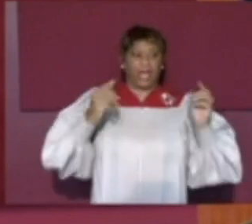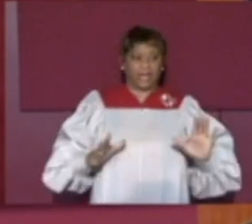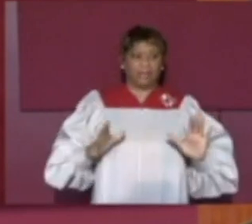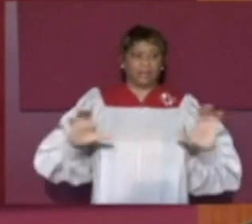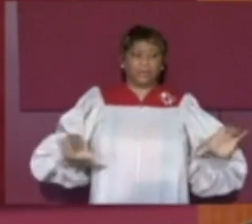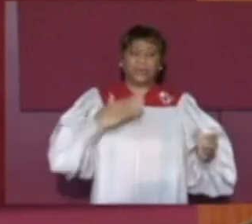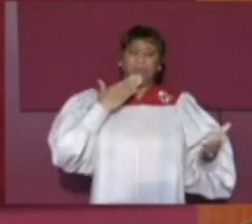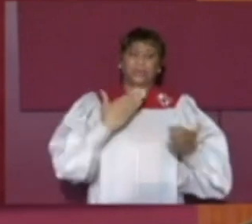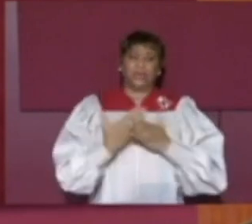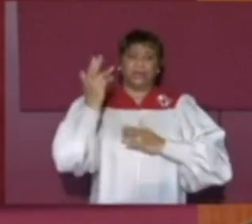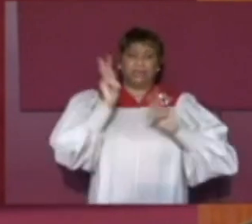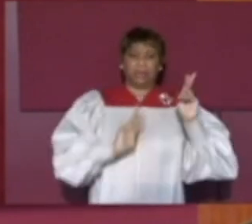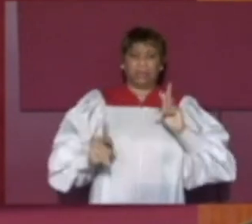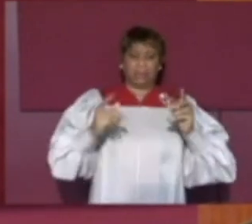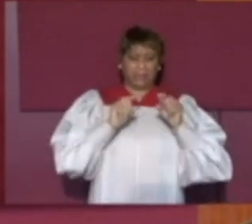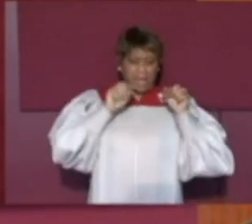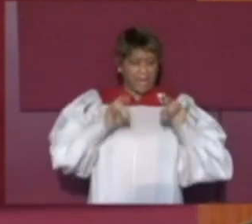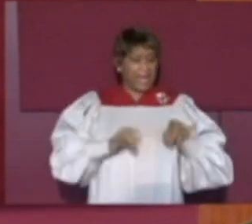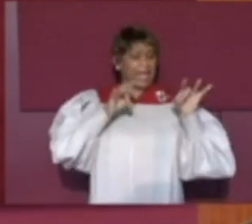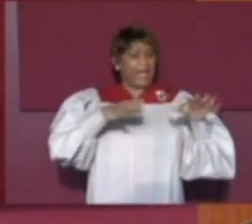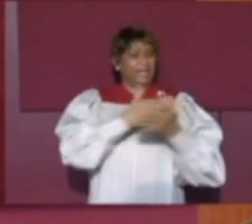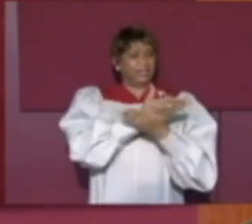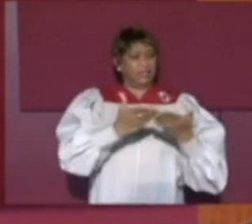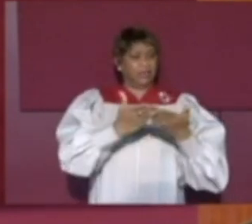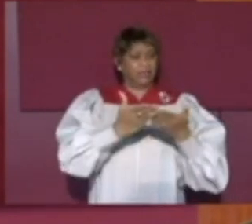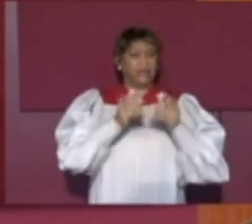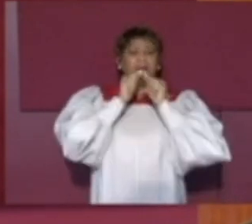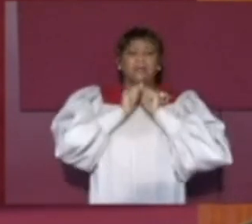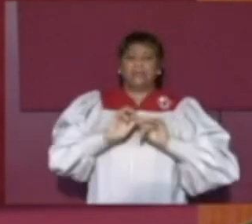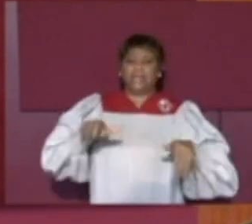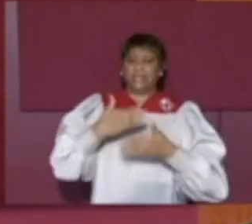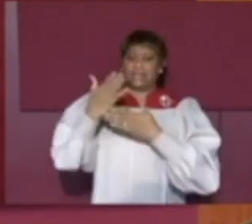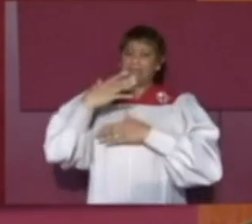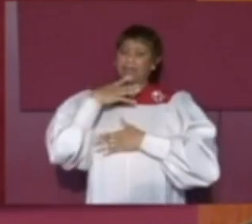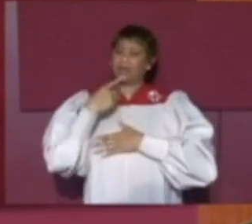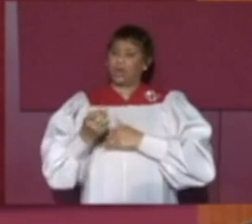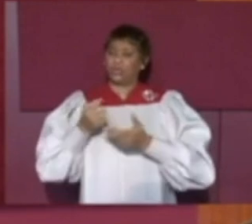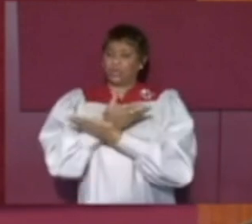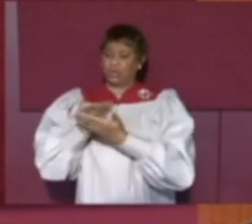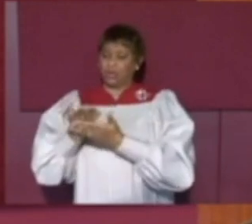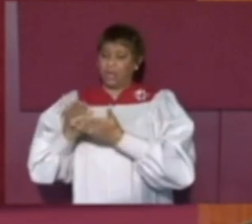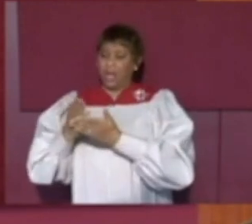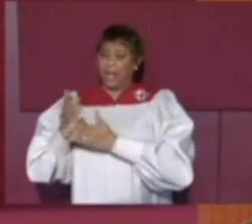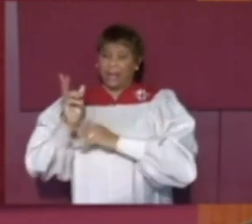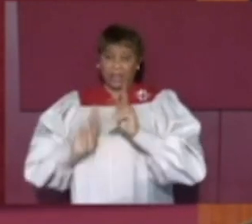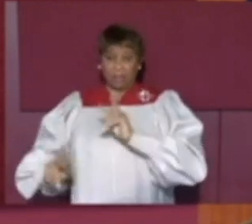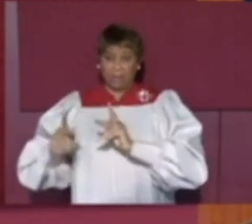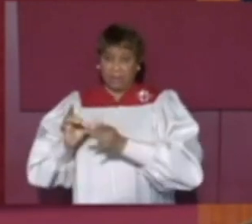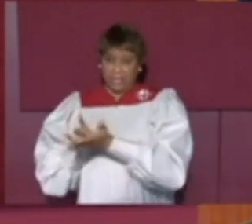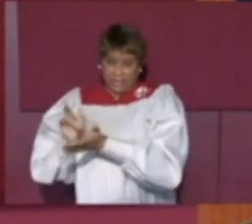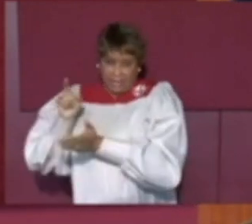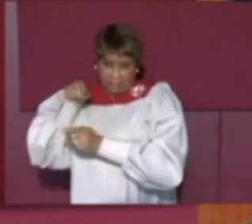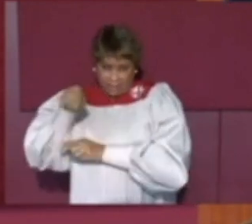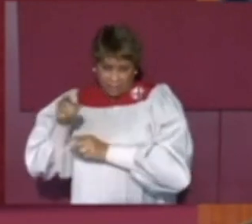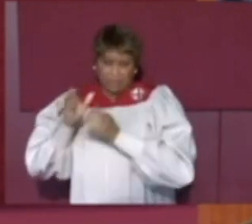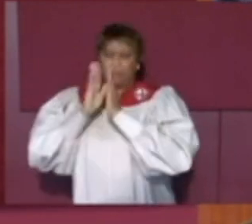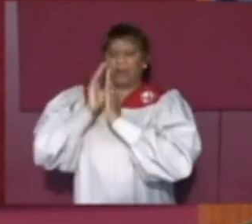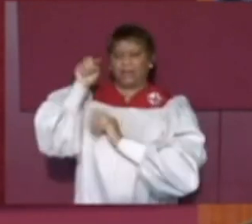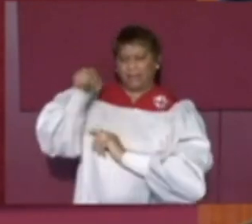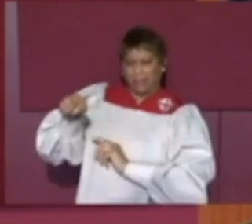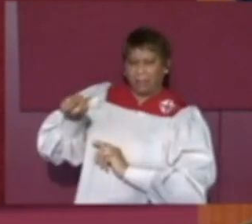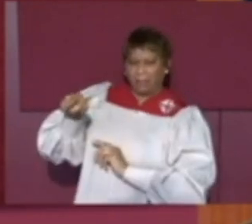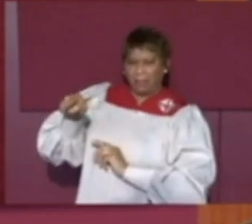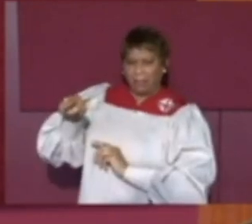do good to them which hate you, bless them that curse you, pray for them which despitefully use